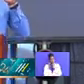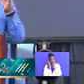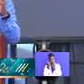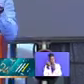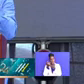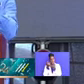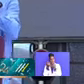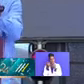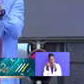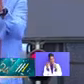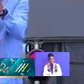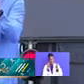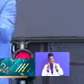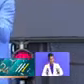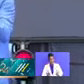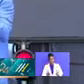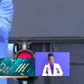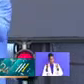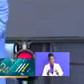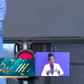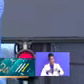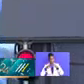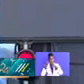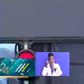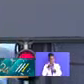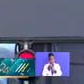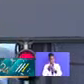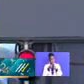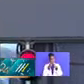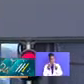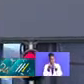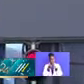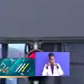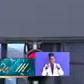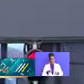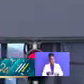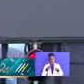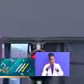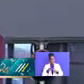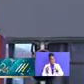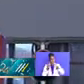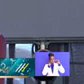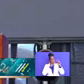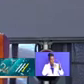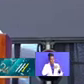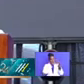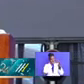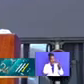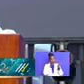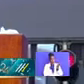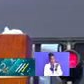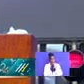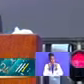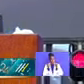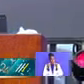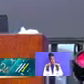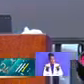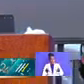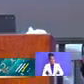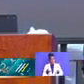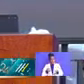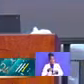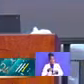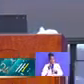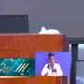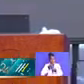mind if you going to fight the spirit you're going to go into the Realms of the spirit and we are in the